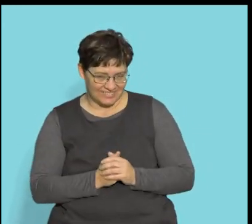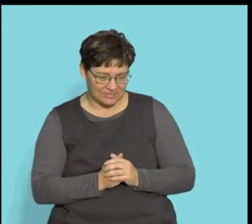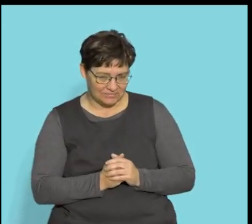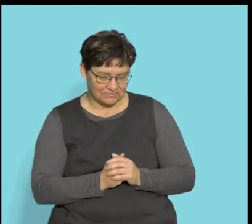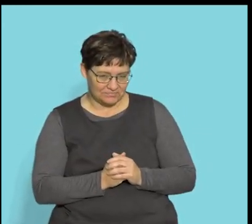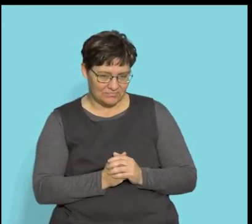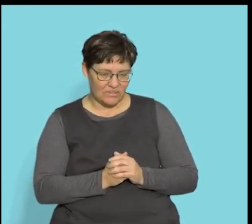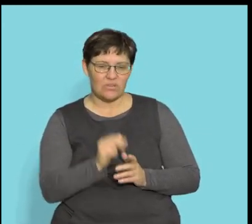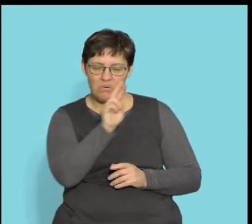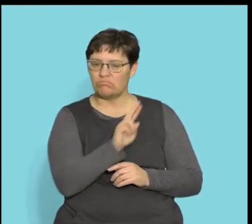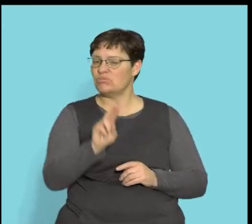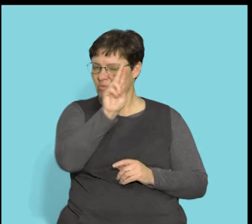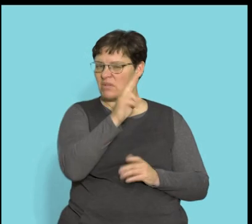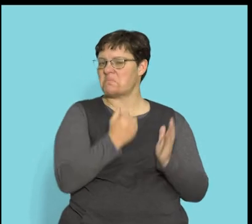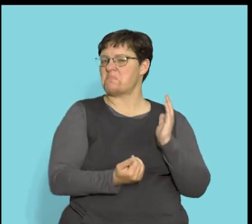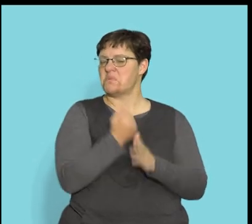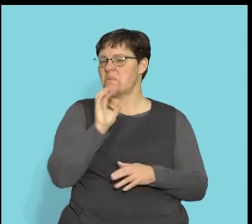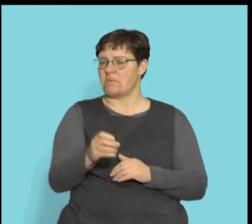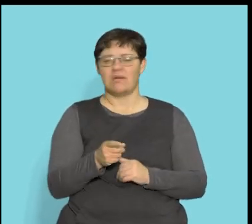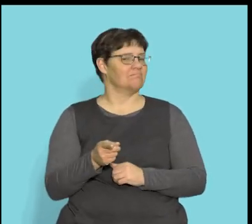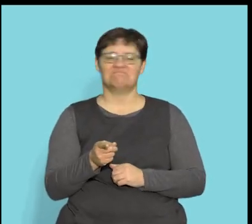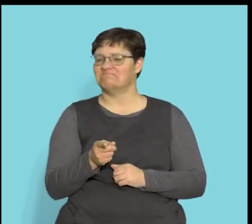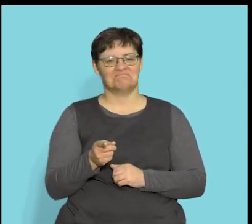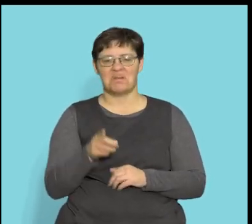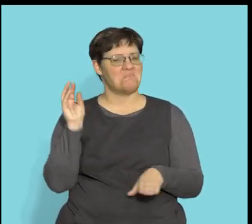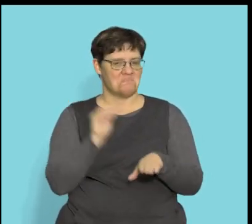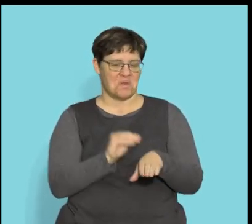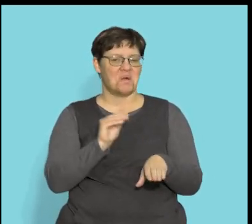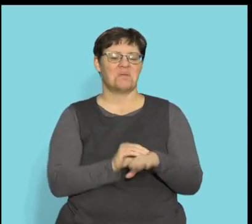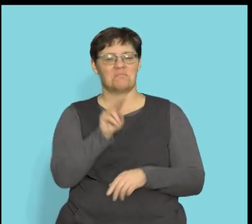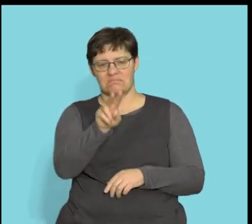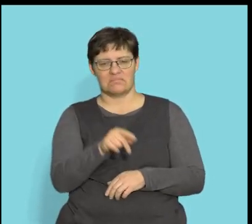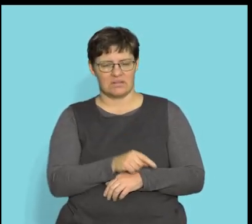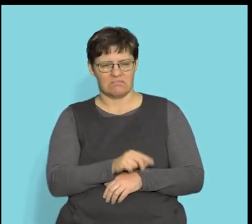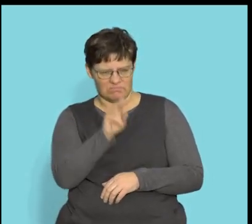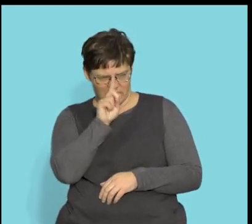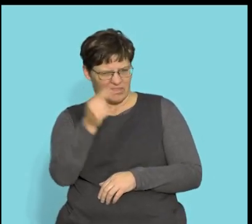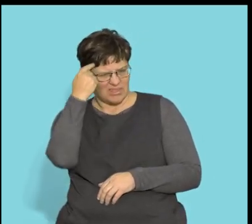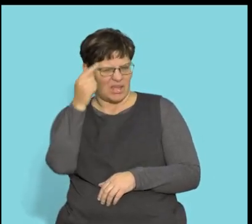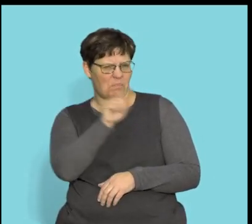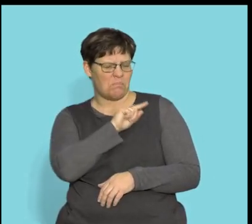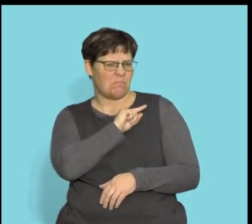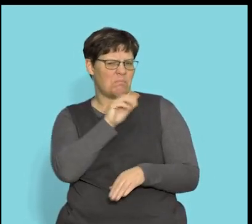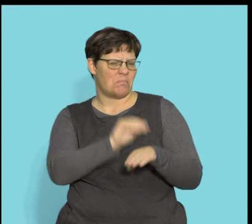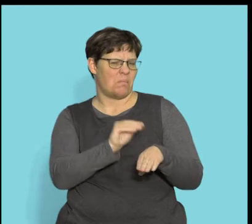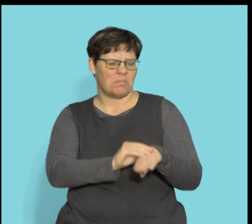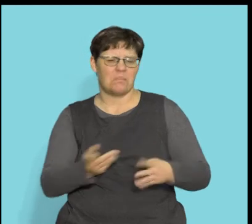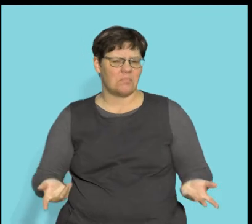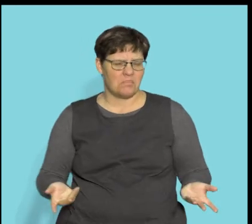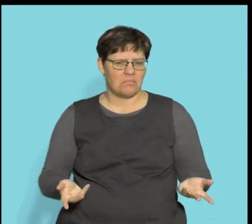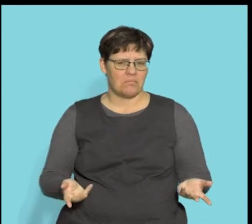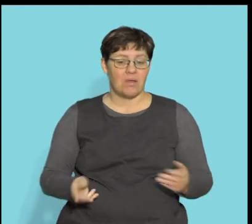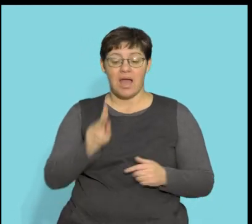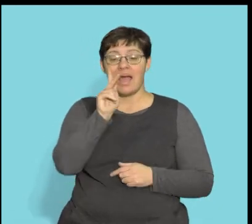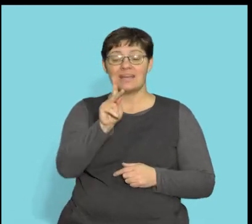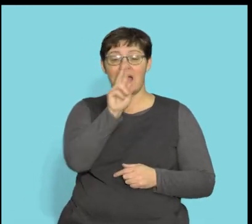is multiplied by k squared to get the new surface area, but this one has an issue, and I'm going to ask you why you think there's an issue.